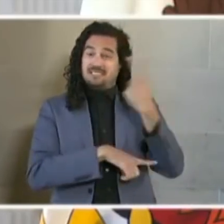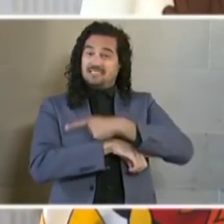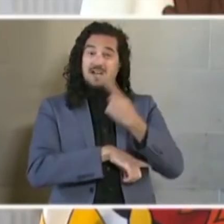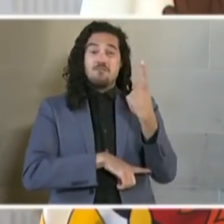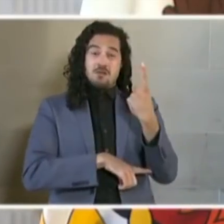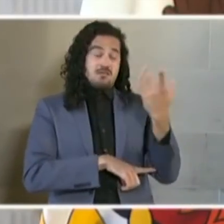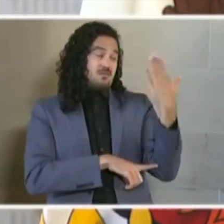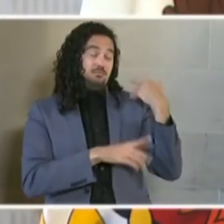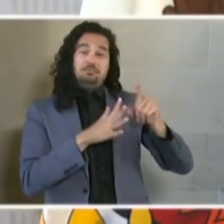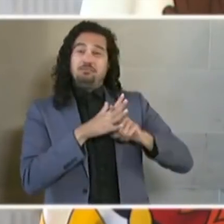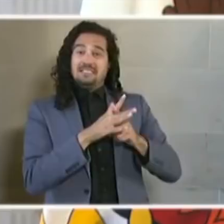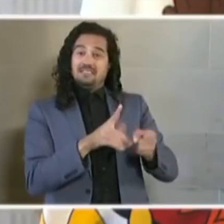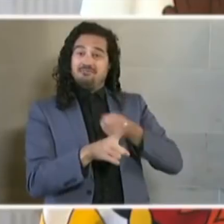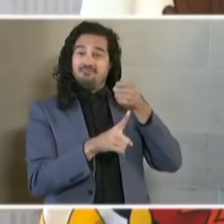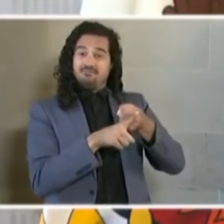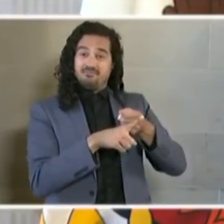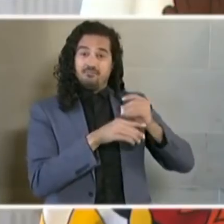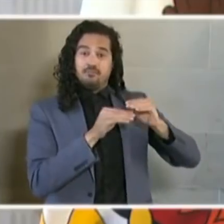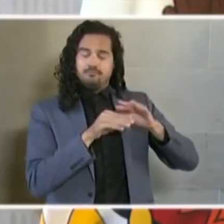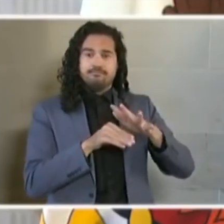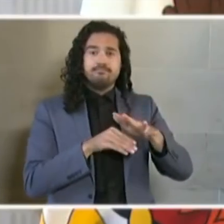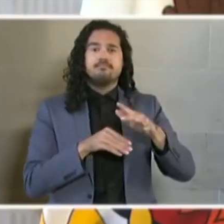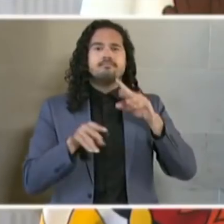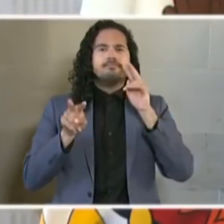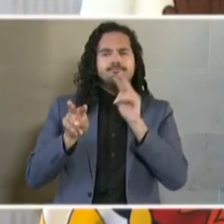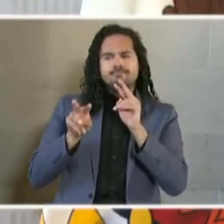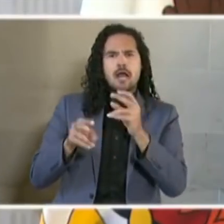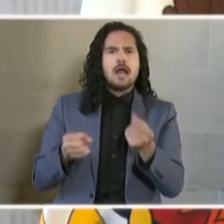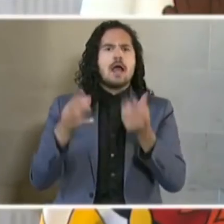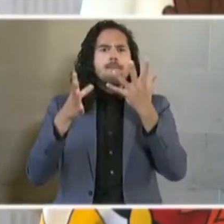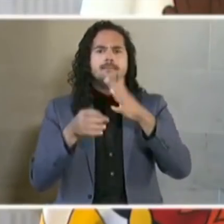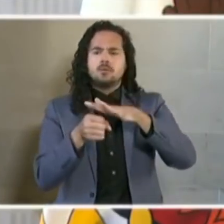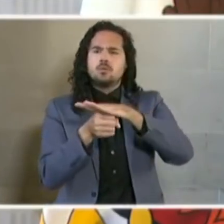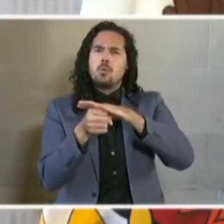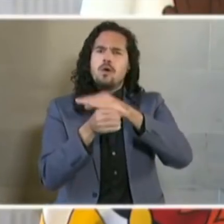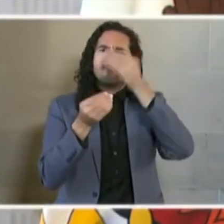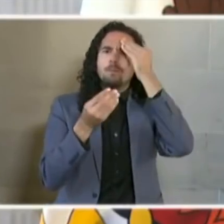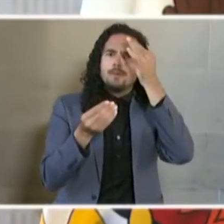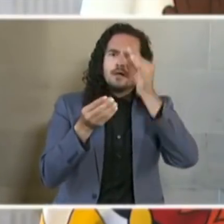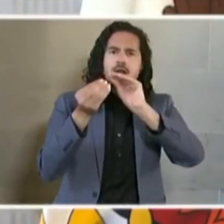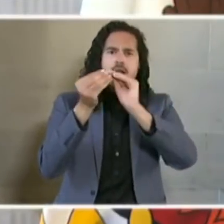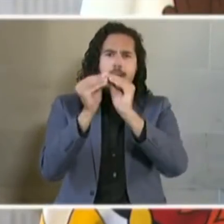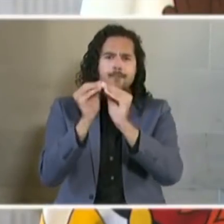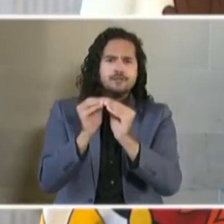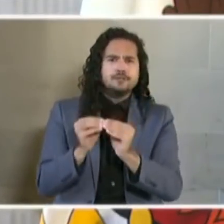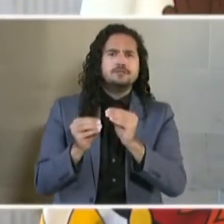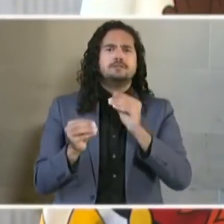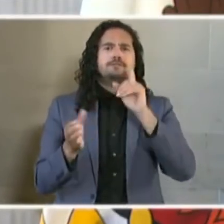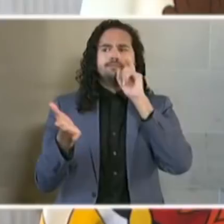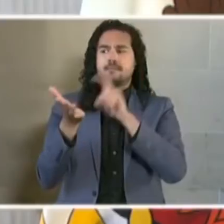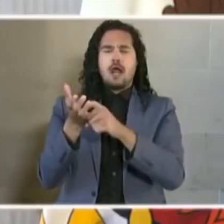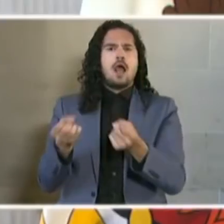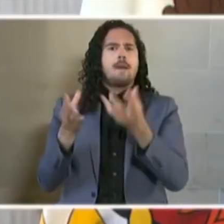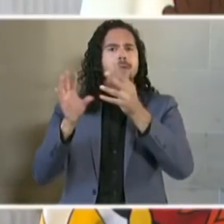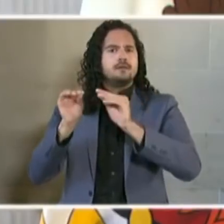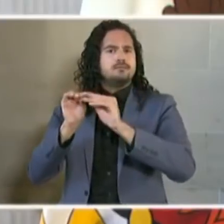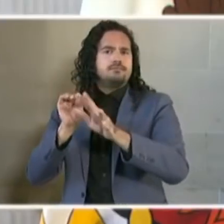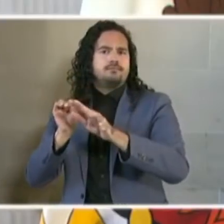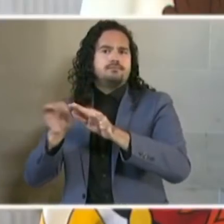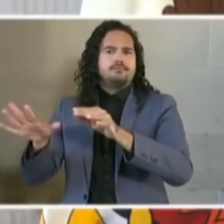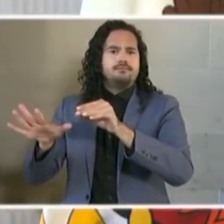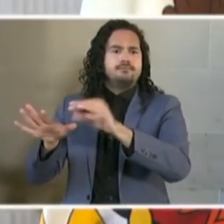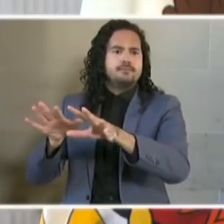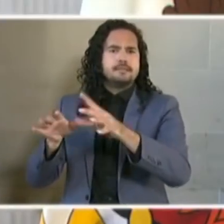monitored our local data. We have monitored the spread of the virus so we can slow the spread of